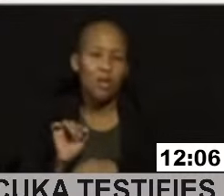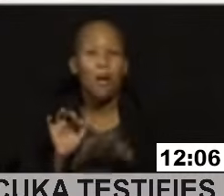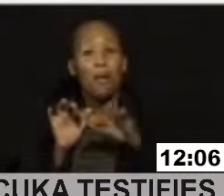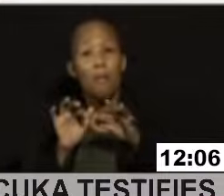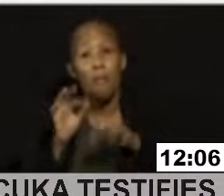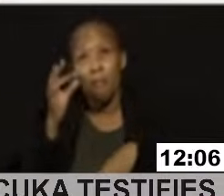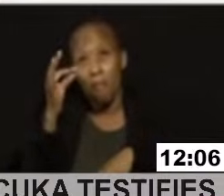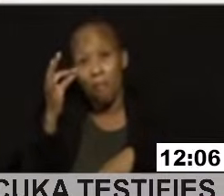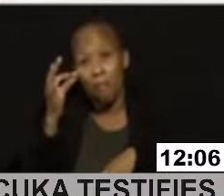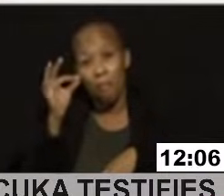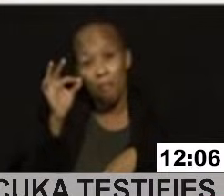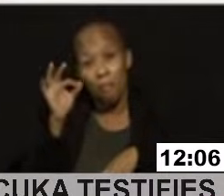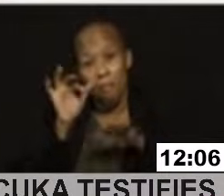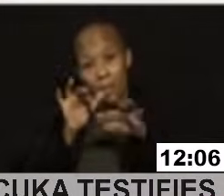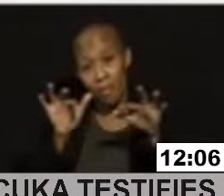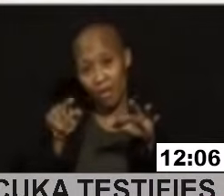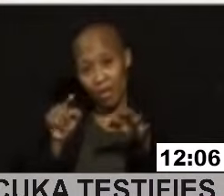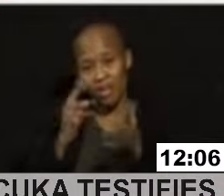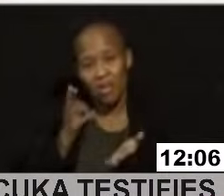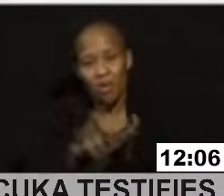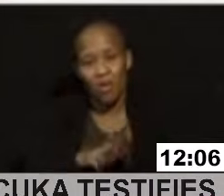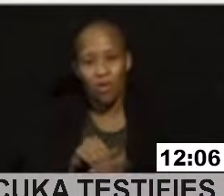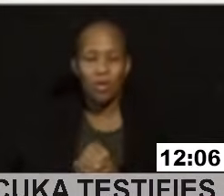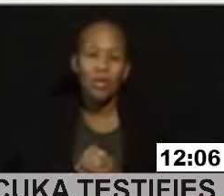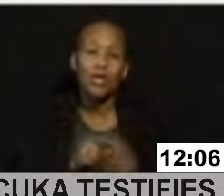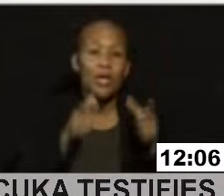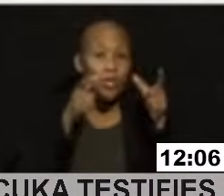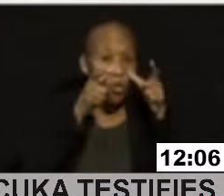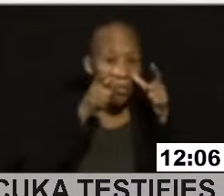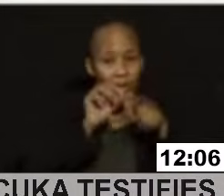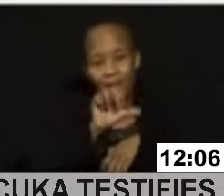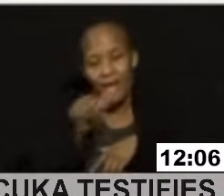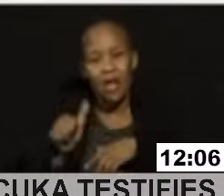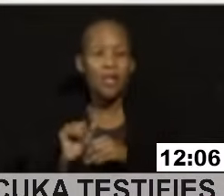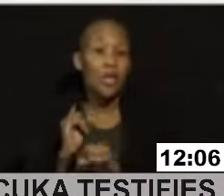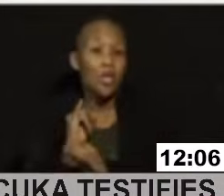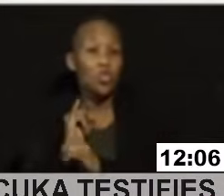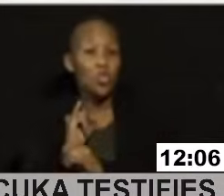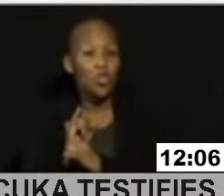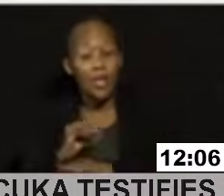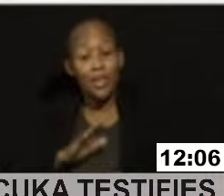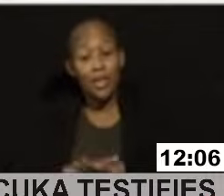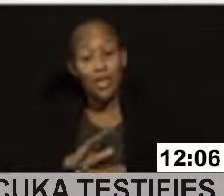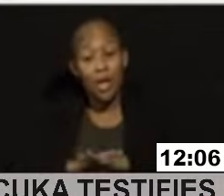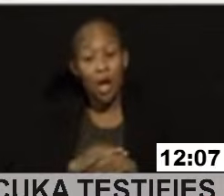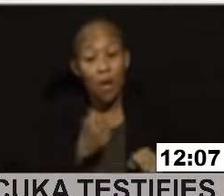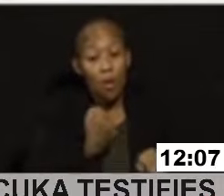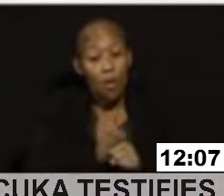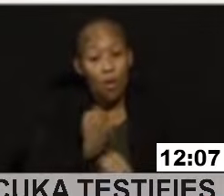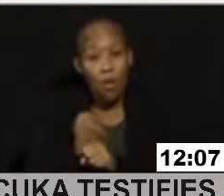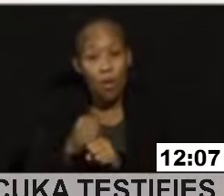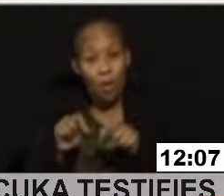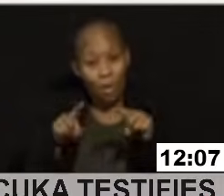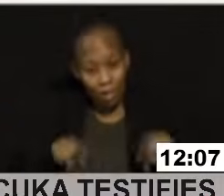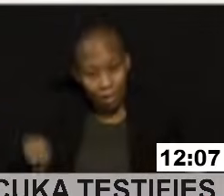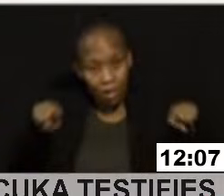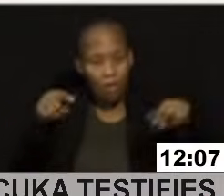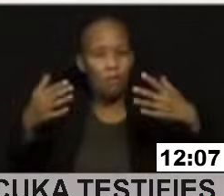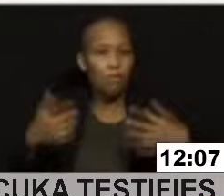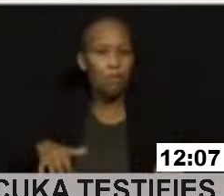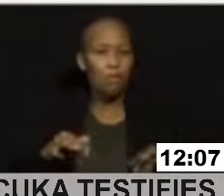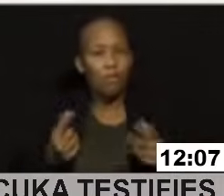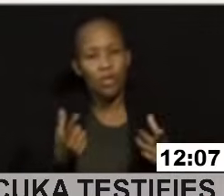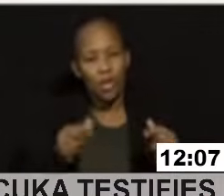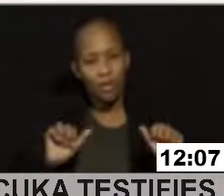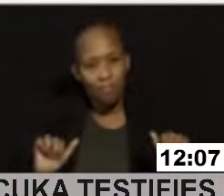that the Scorpions and all the institutions that I ran during my time did very well. And